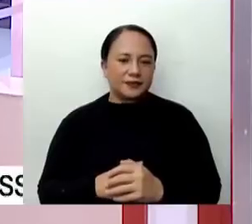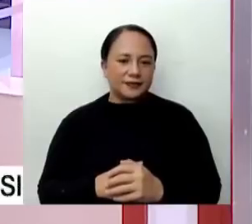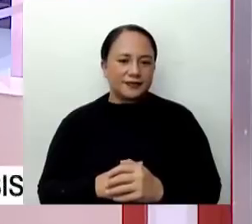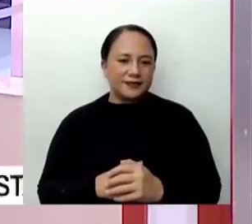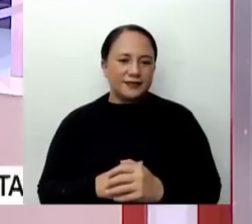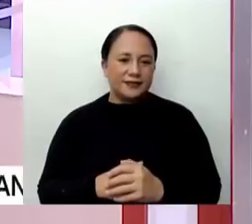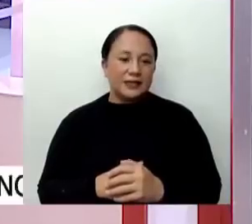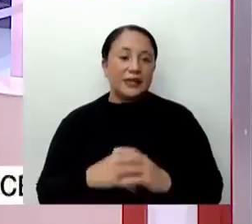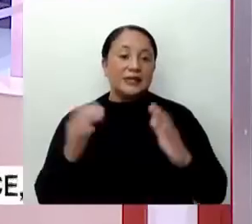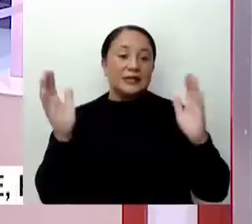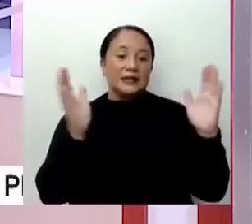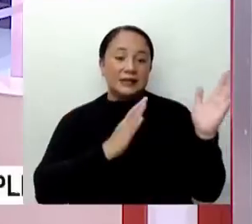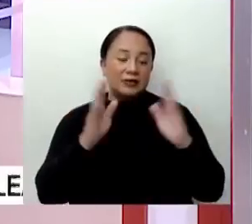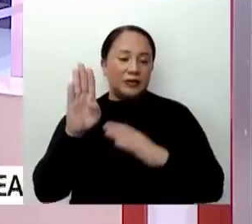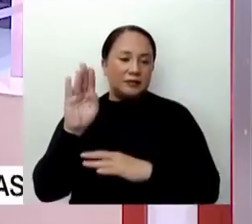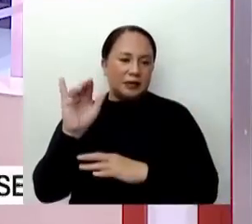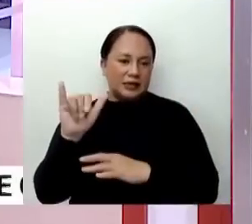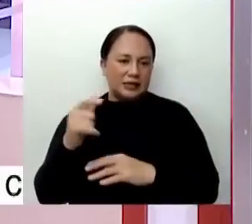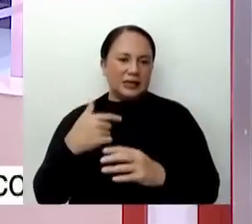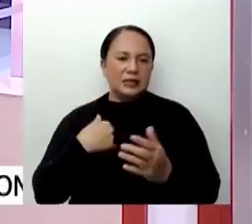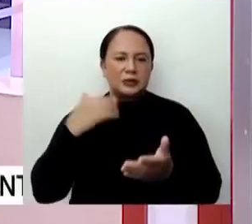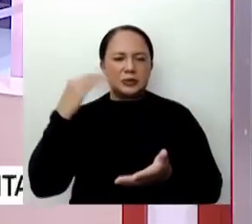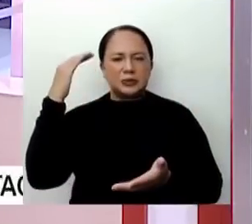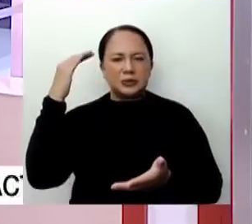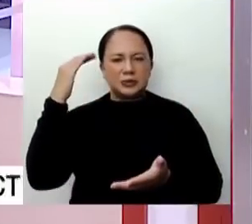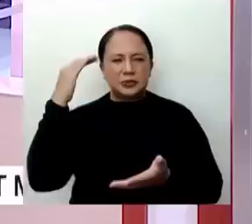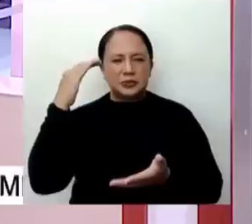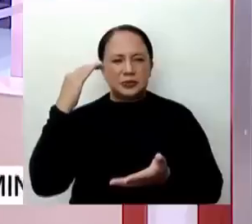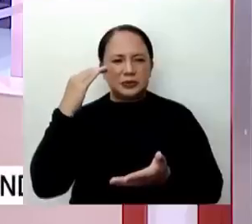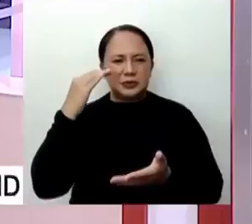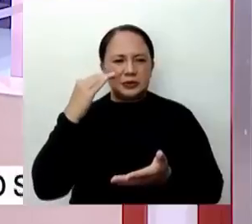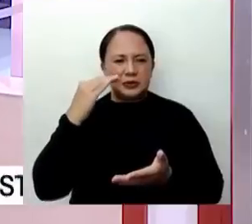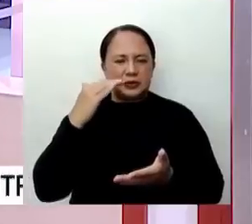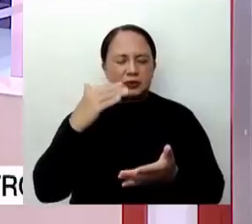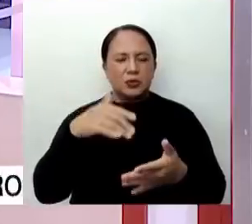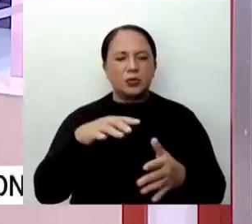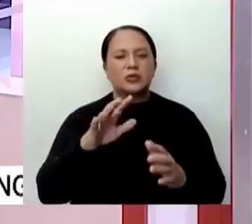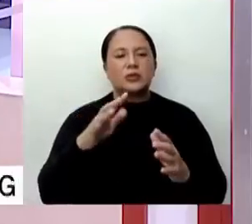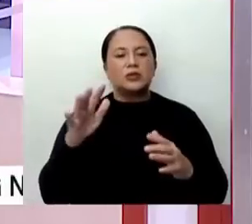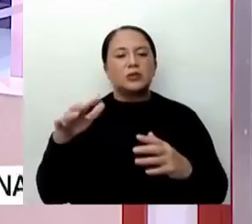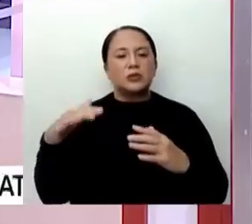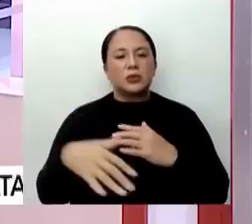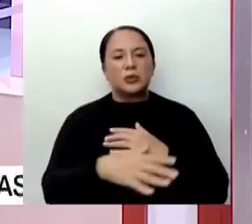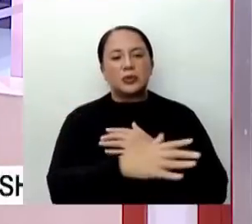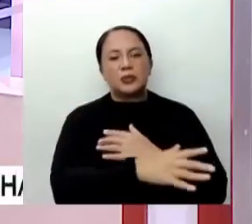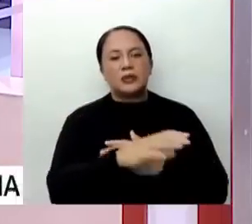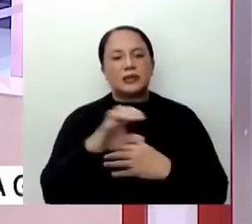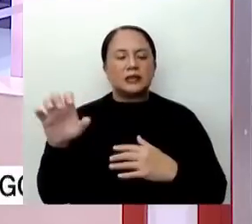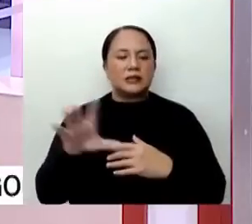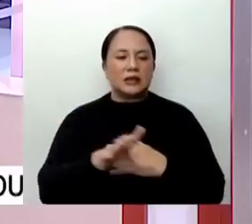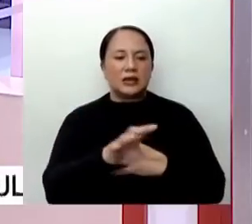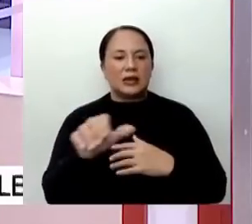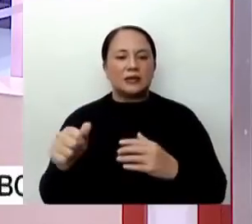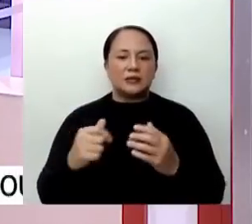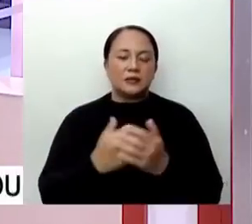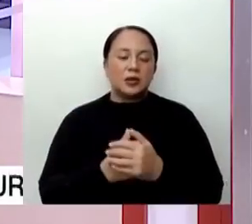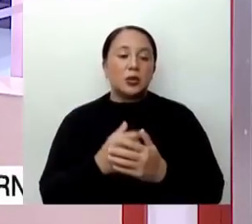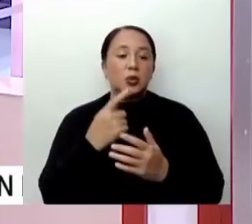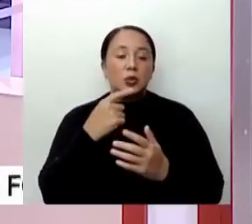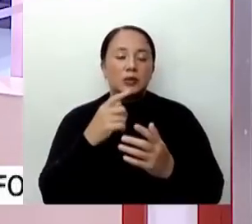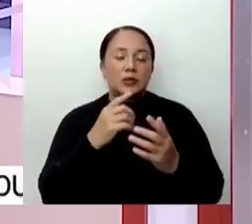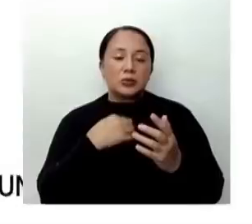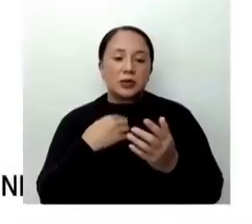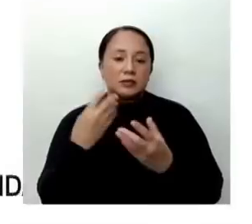Typhoon Betty slightly decelerates as it moves over the waters east of Cagayan. Let's get more details from ABS-CBN's resident